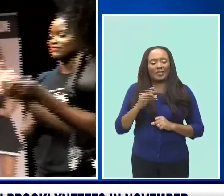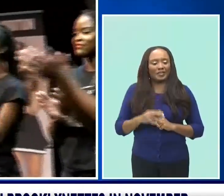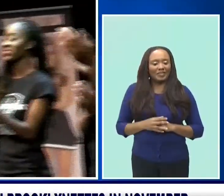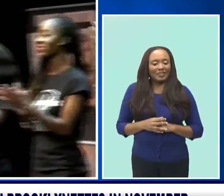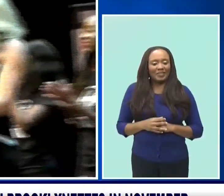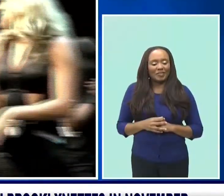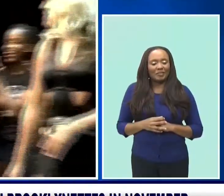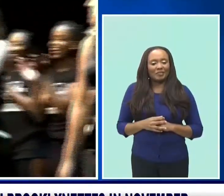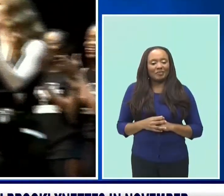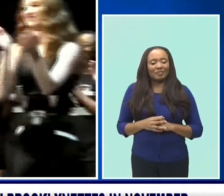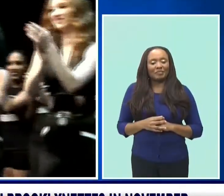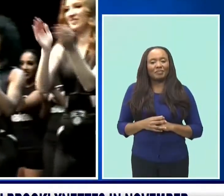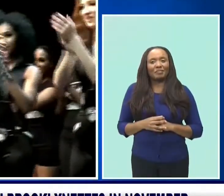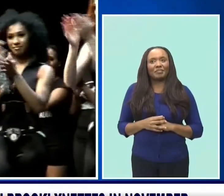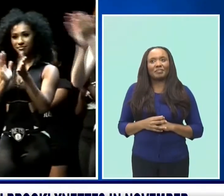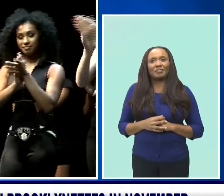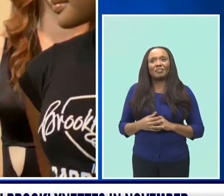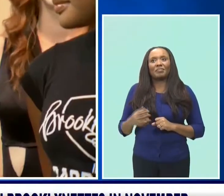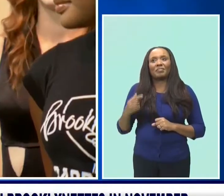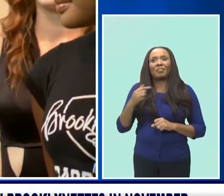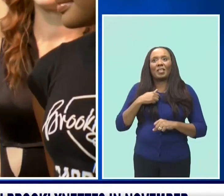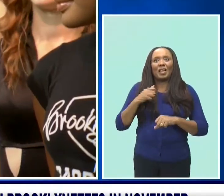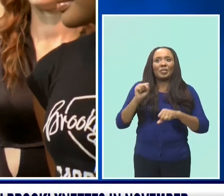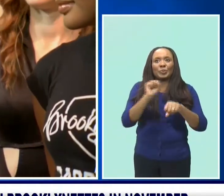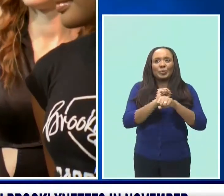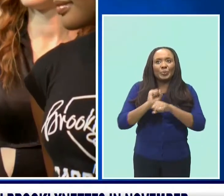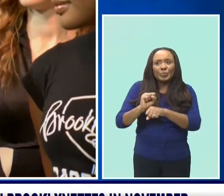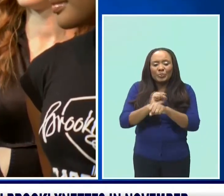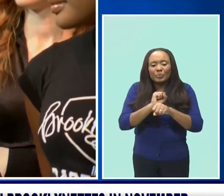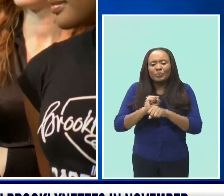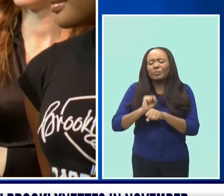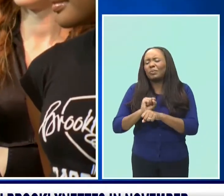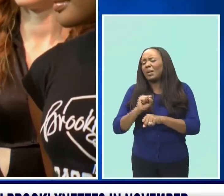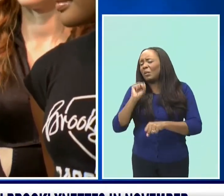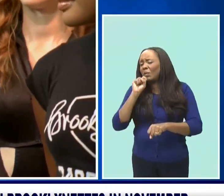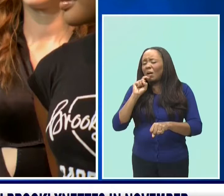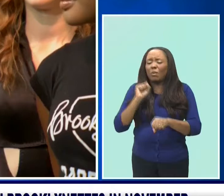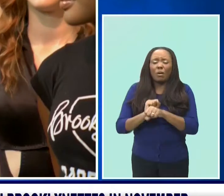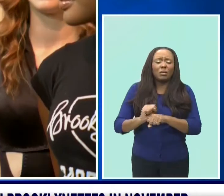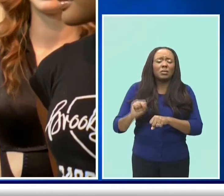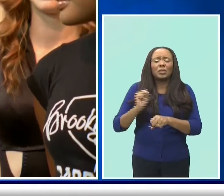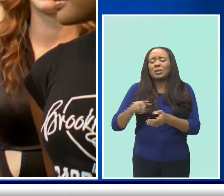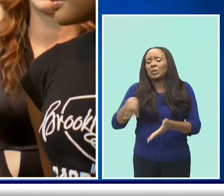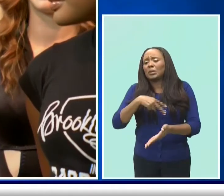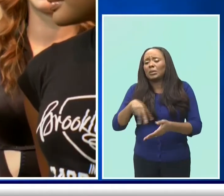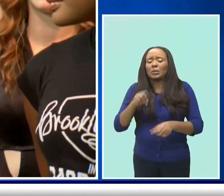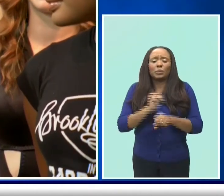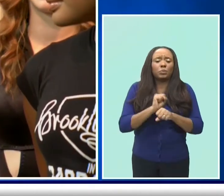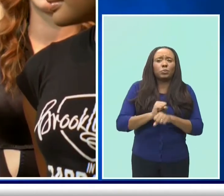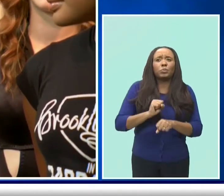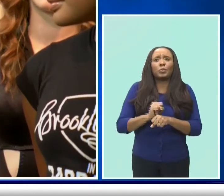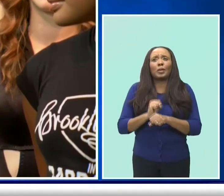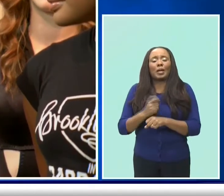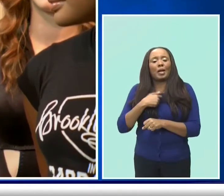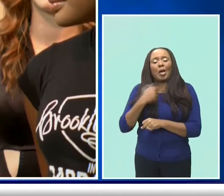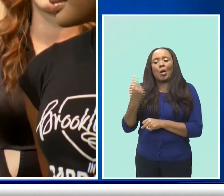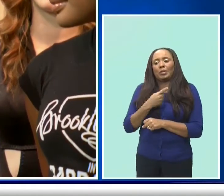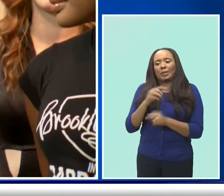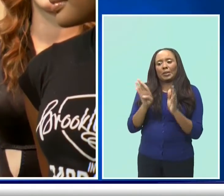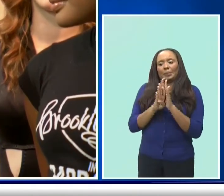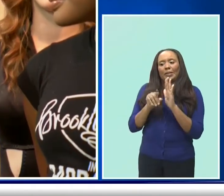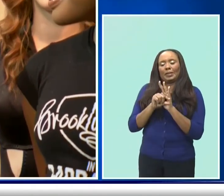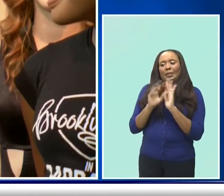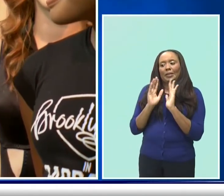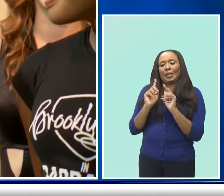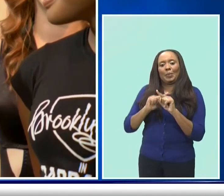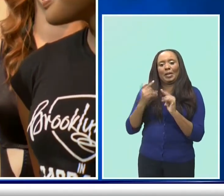chosen. I've been working hard for a while, and not being in the background, coming out and actually showcasing and then it working